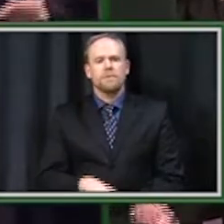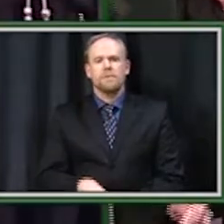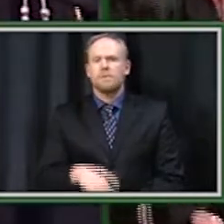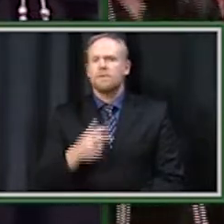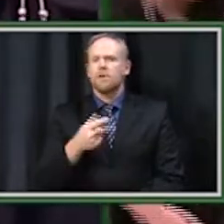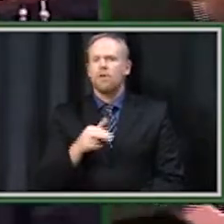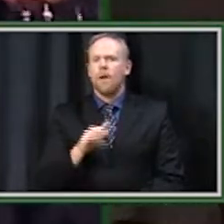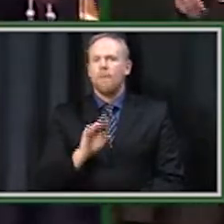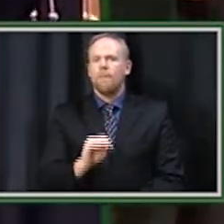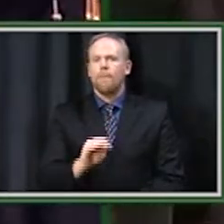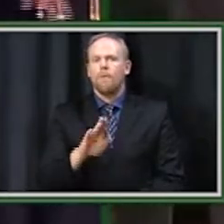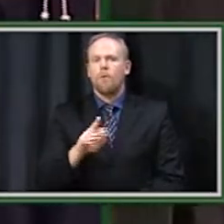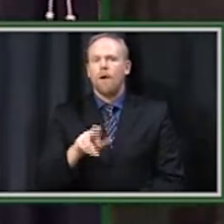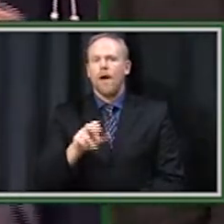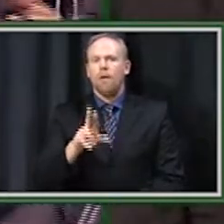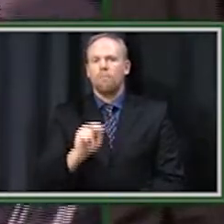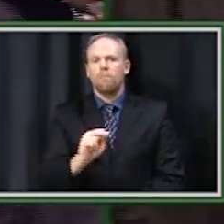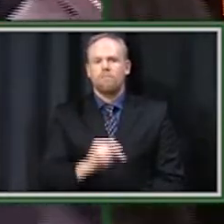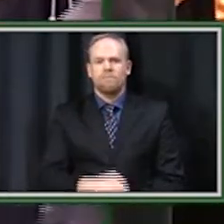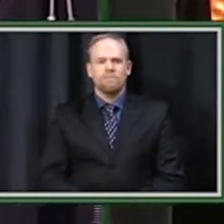Graham Brown.